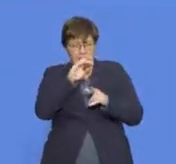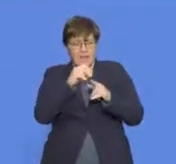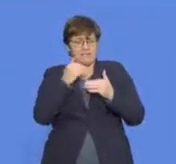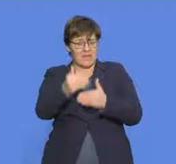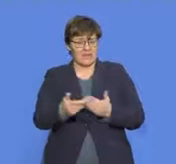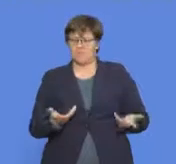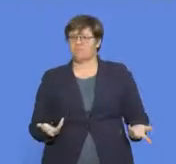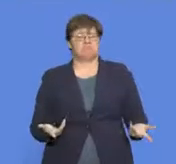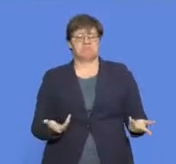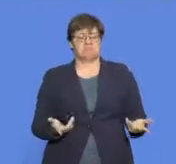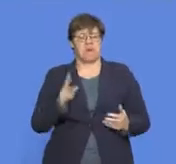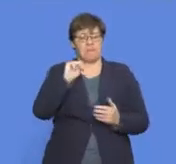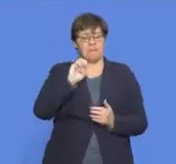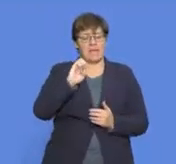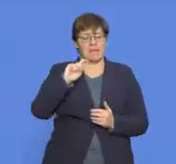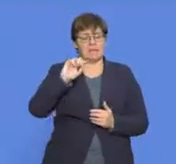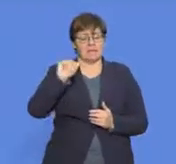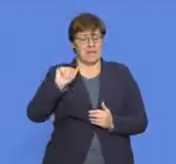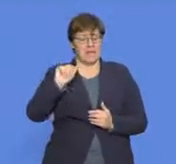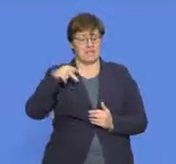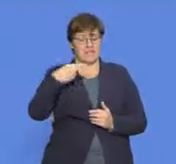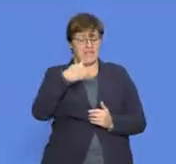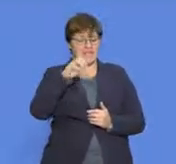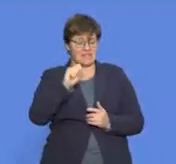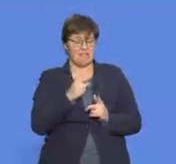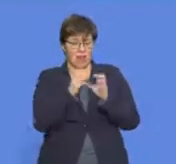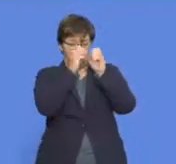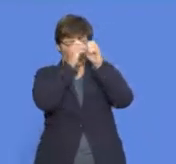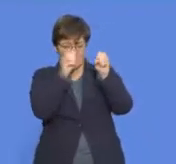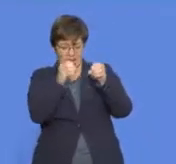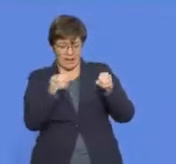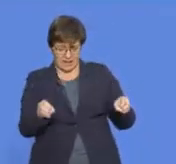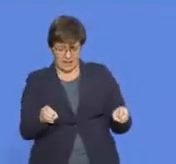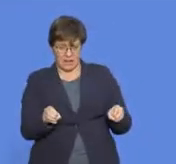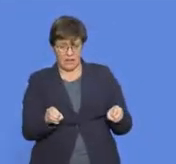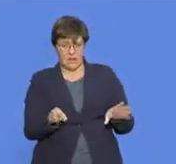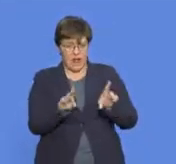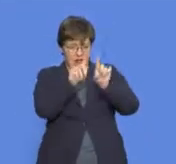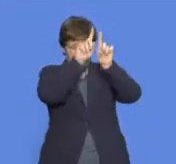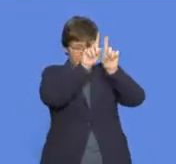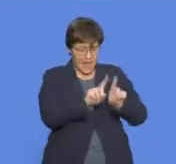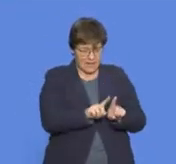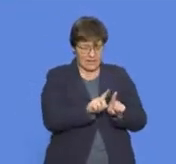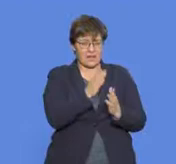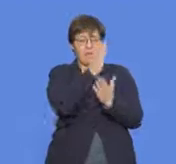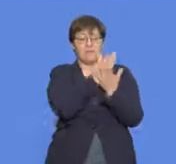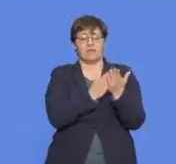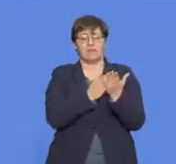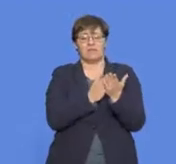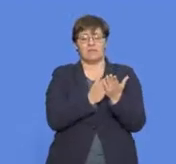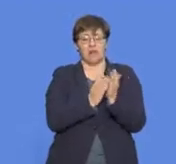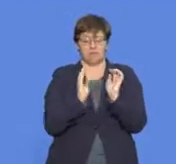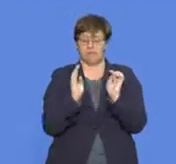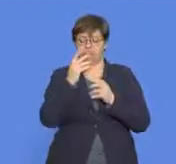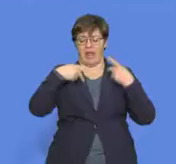metaphase. And in this phase of meiosis, they go and line up at the equator